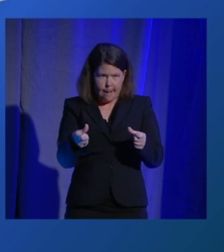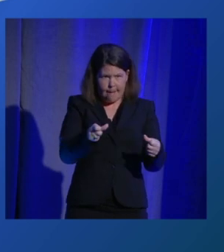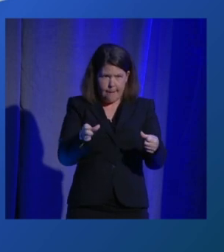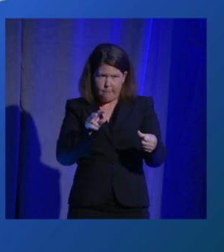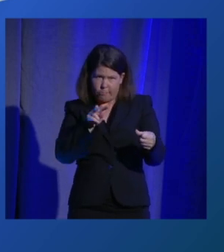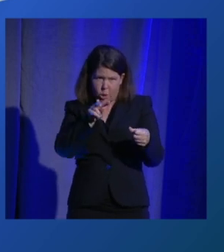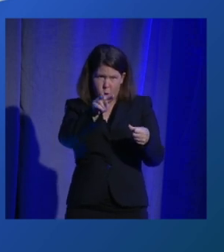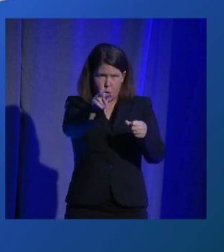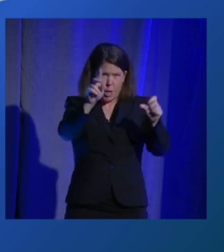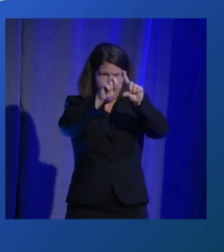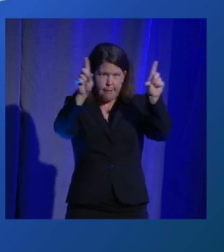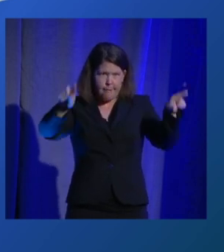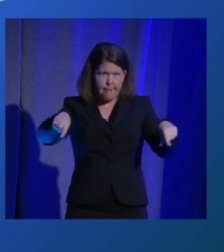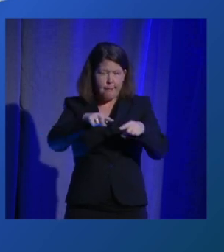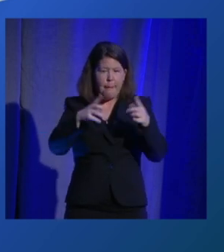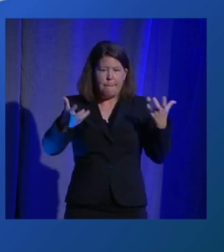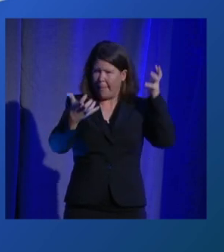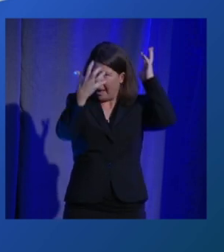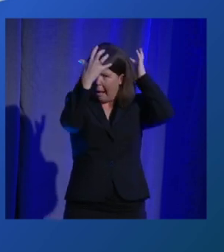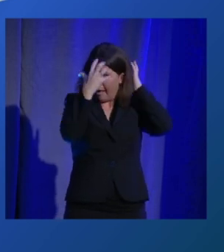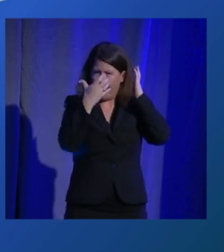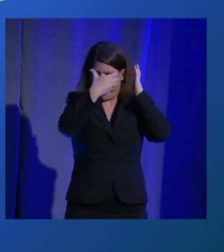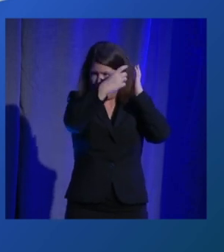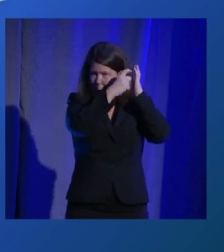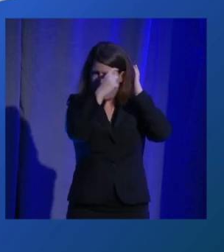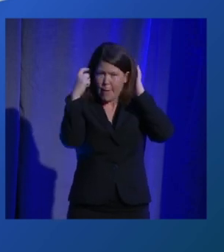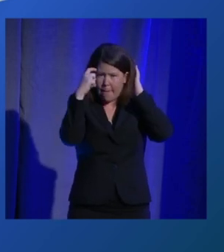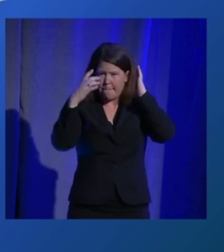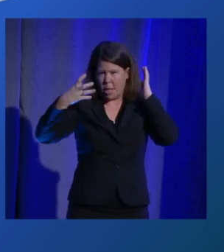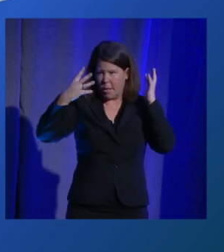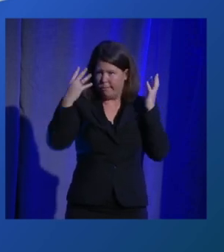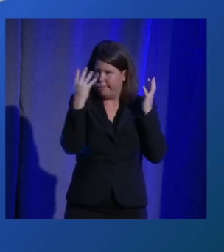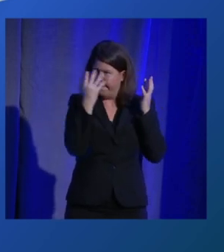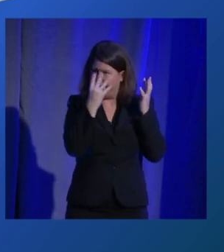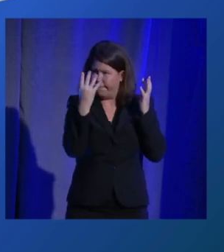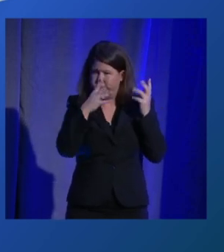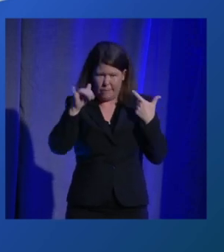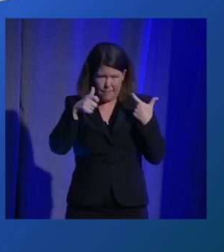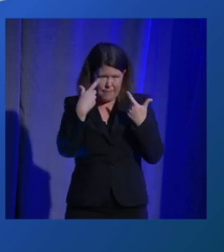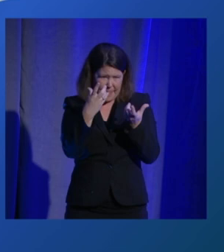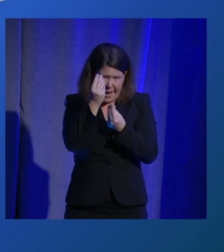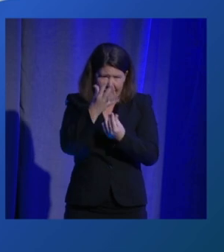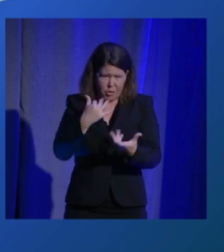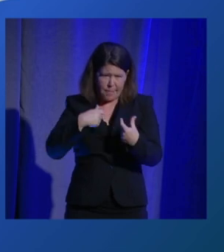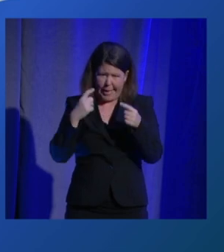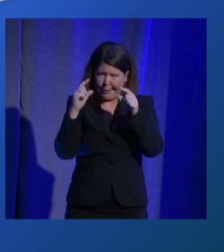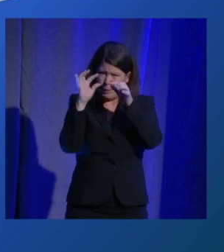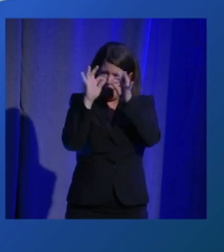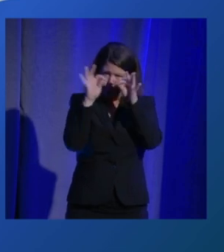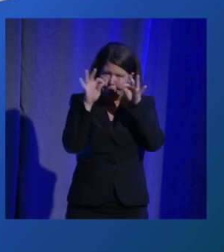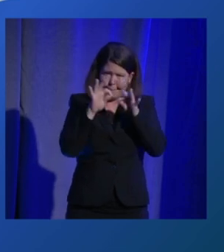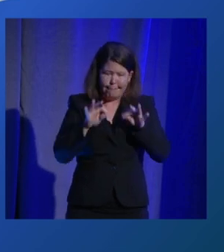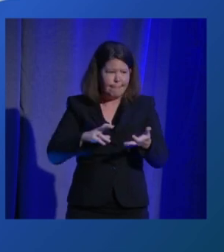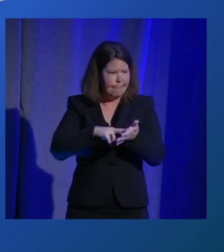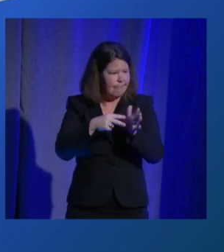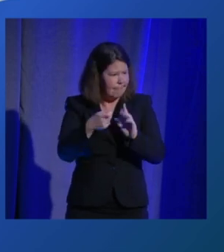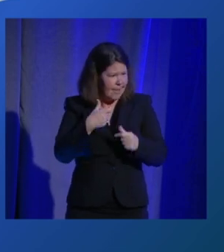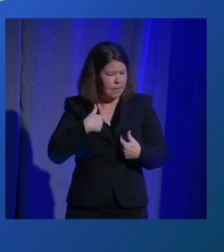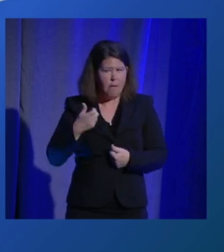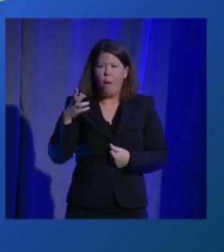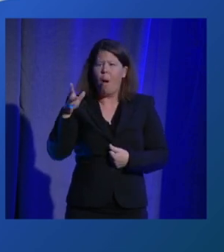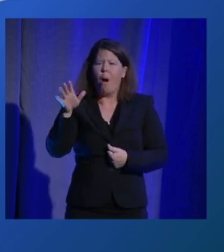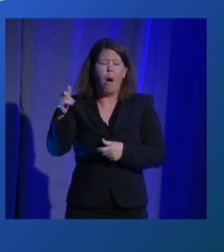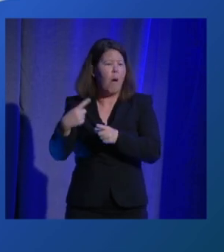aircraft our ability to process information faster than in our adversary means our adversaries are sitting